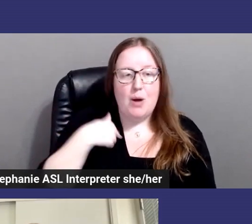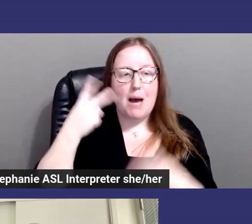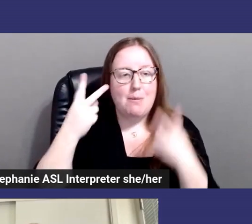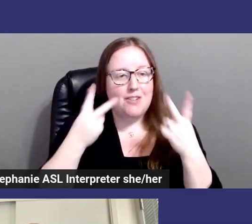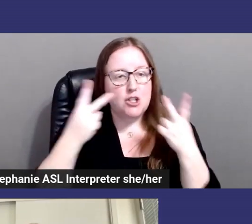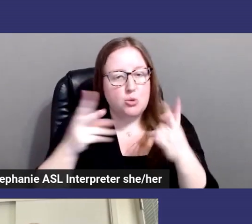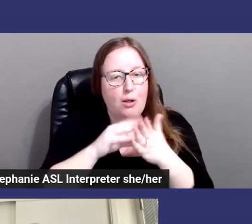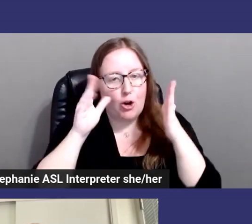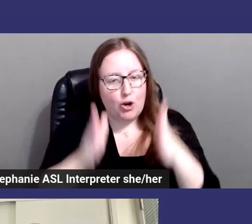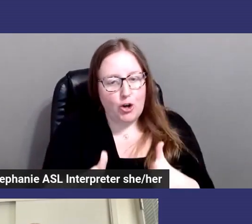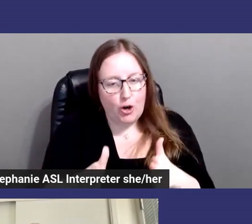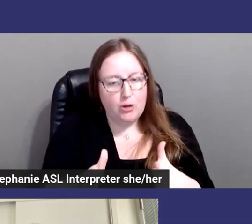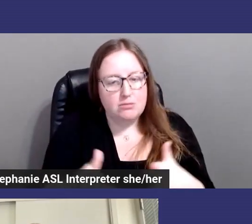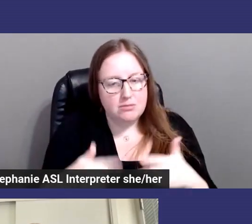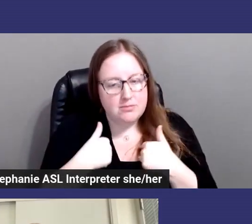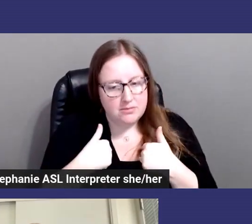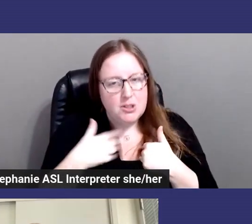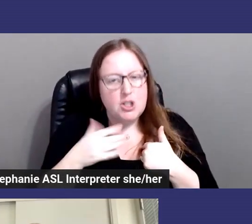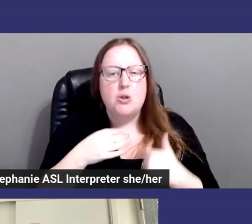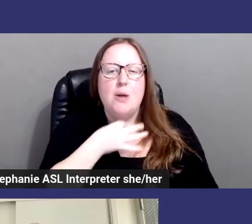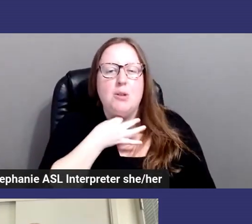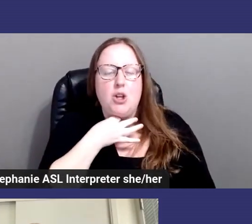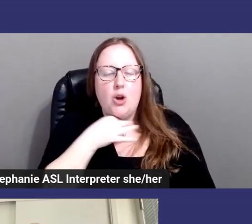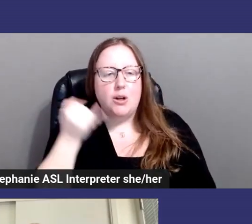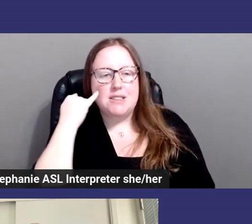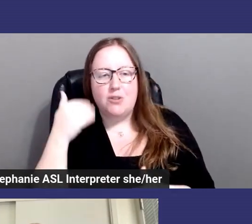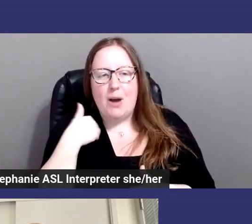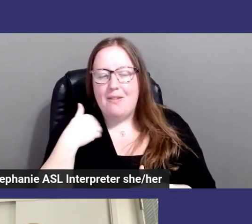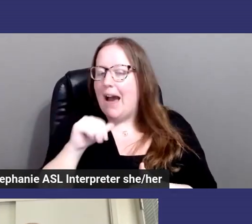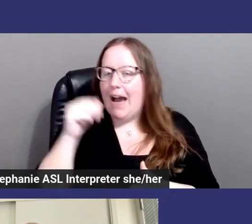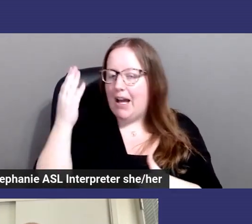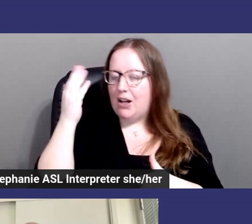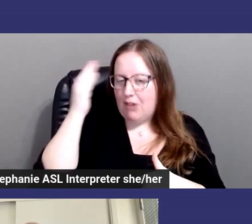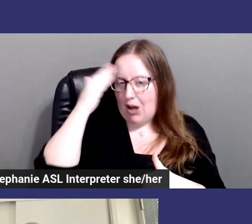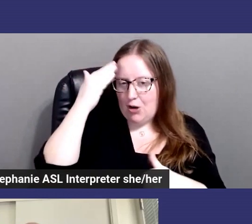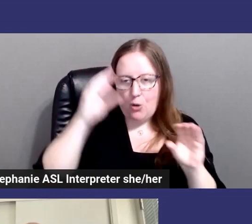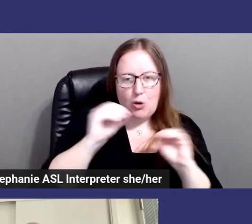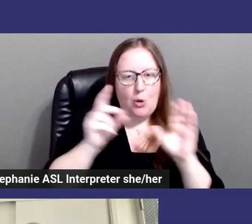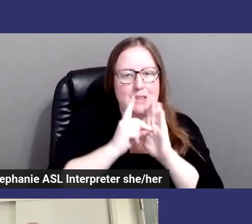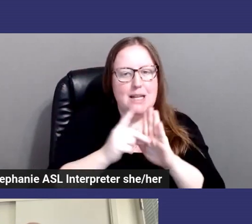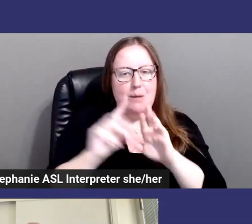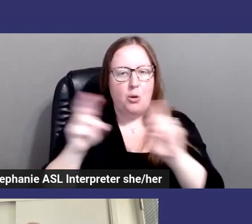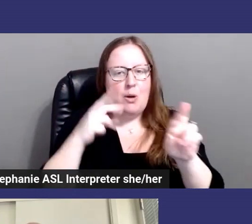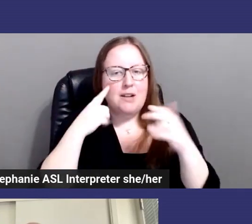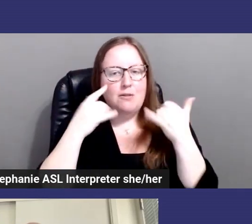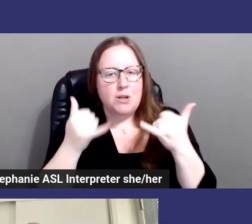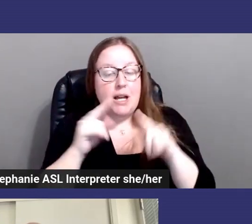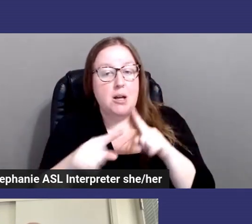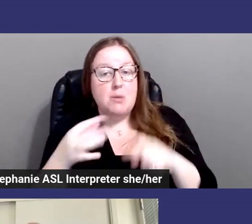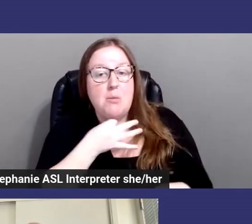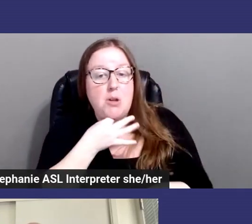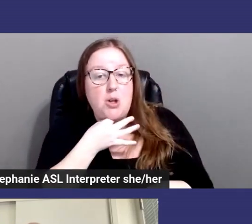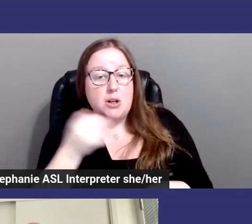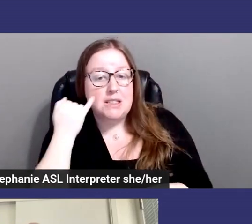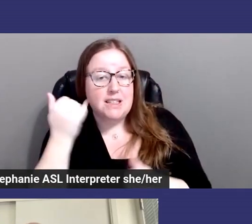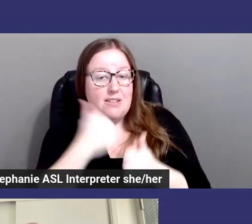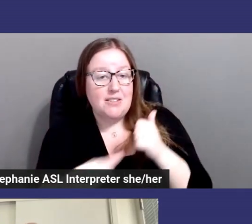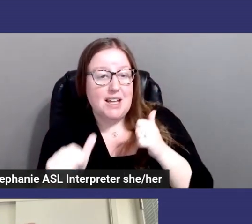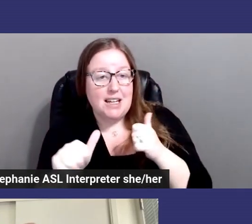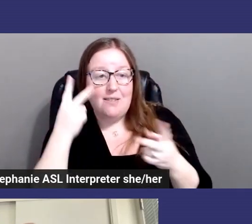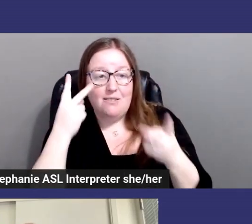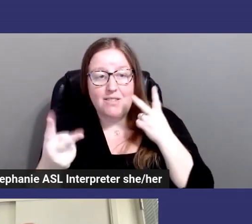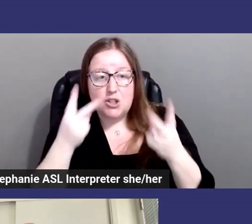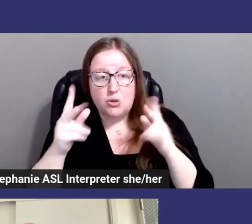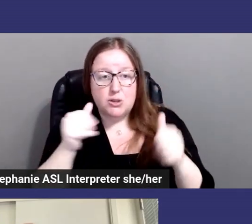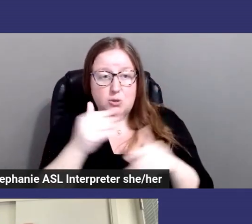learner. So I'm curious if you have, I know we don't have a demo ready for today, but I was curious if you had any visuals we may be